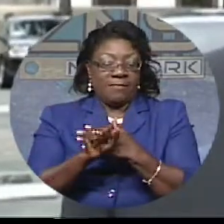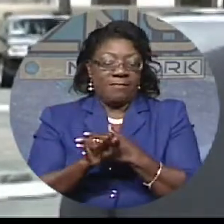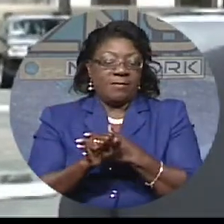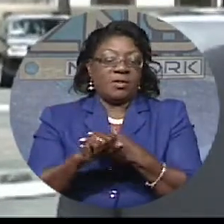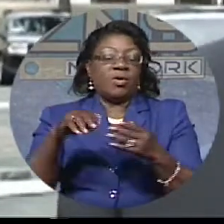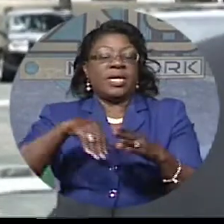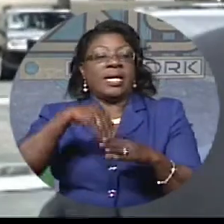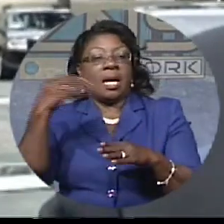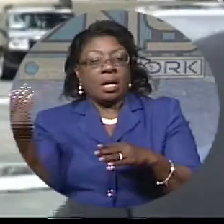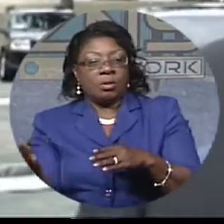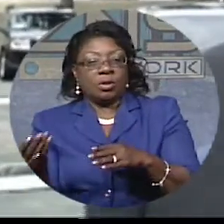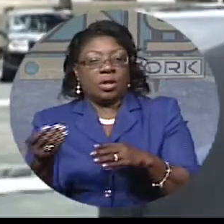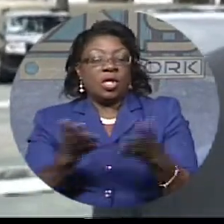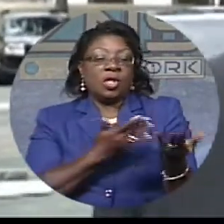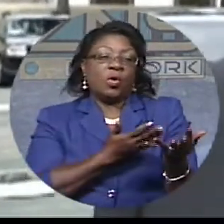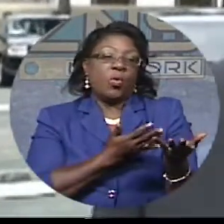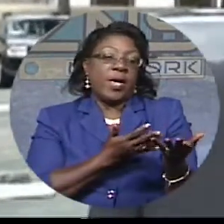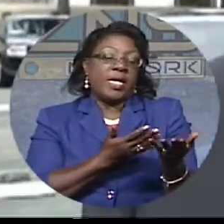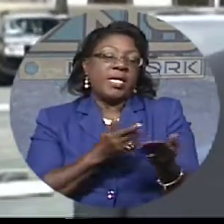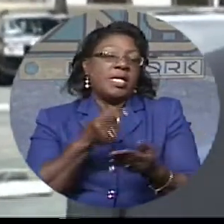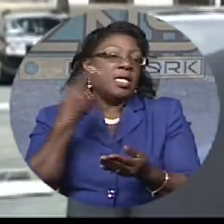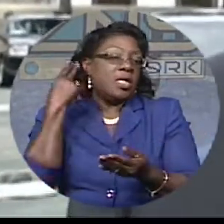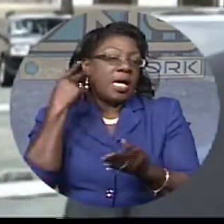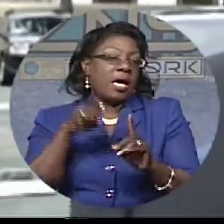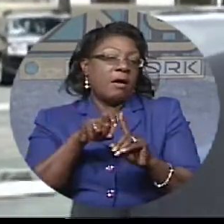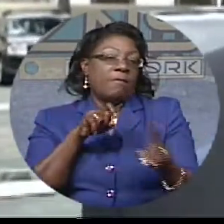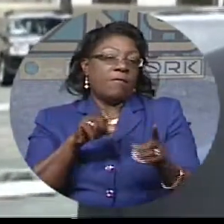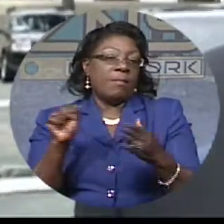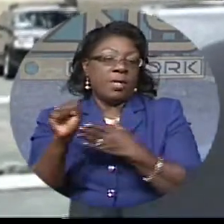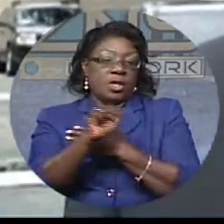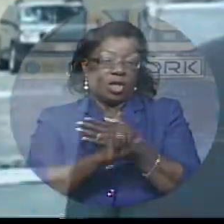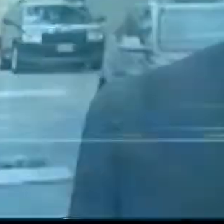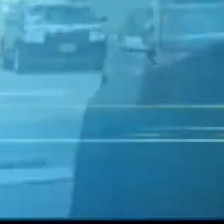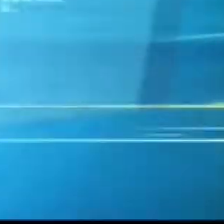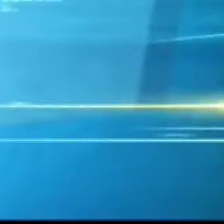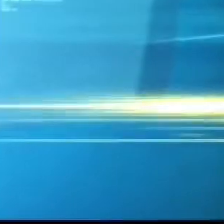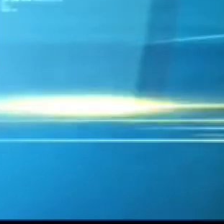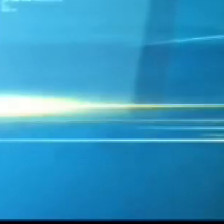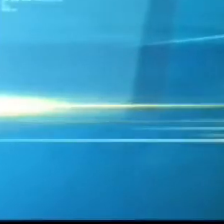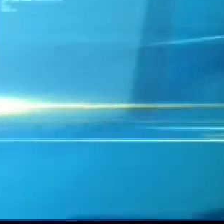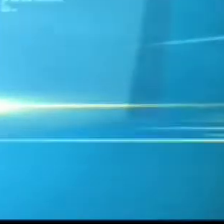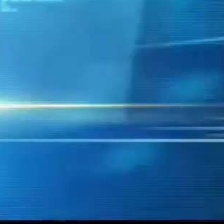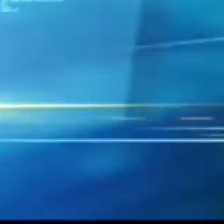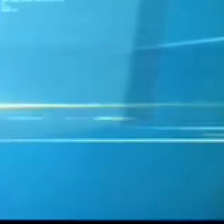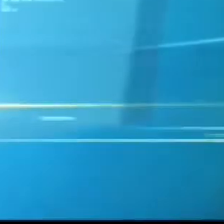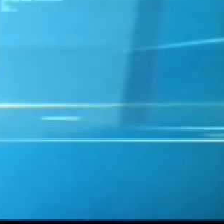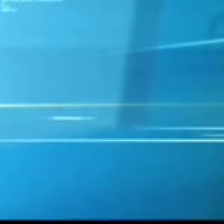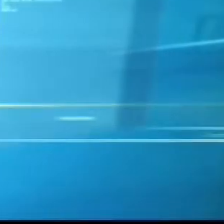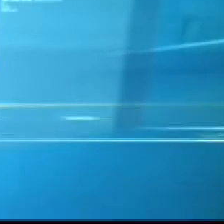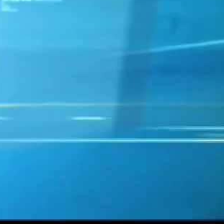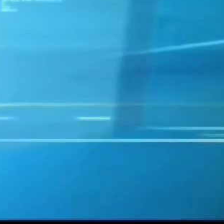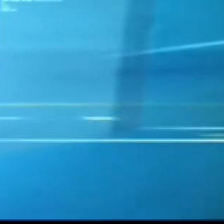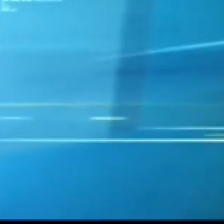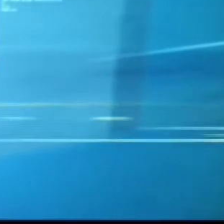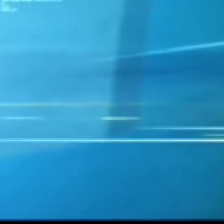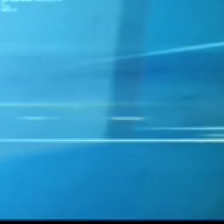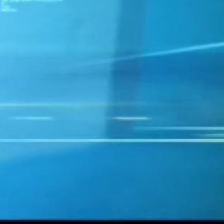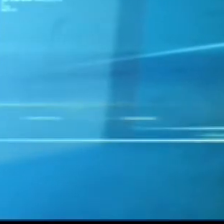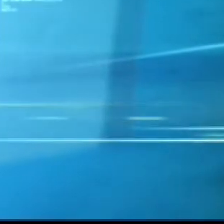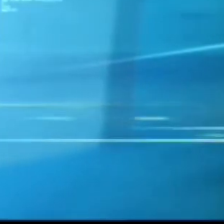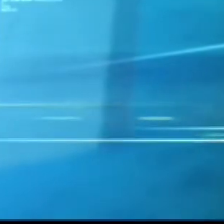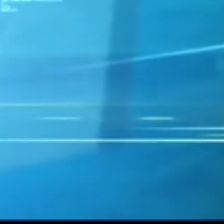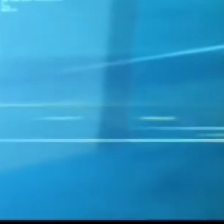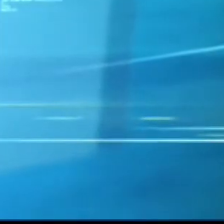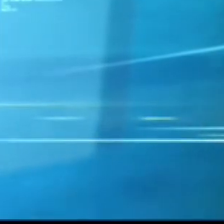was some kind of threat or something issued against the U.S. Embassy. Now, I have not verified that or anything as yet, but immediately we took action